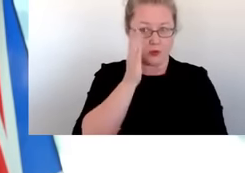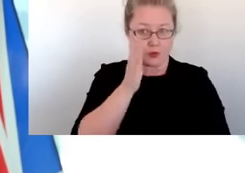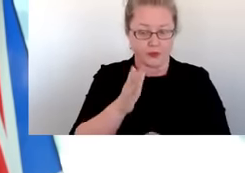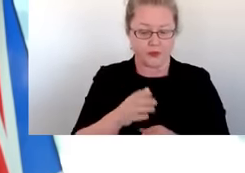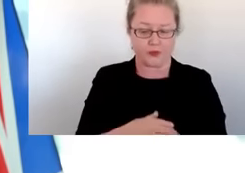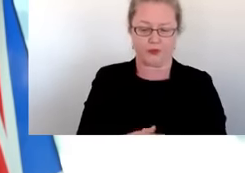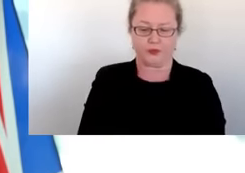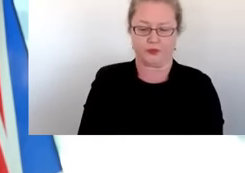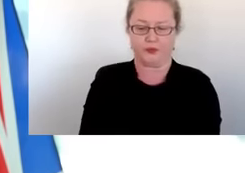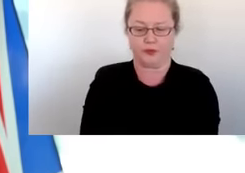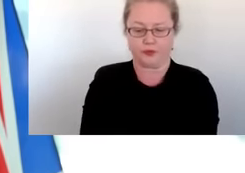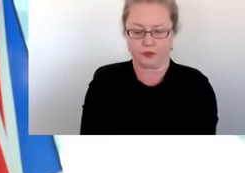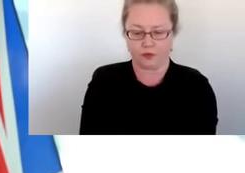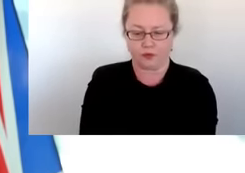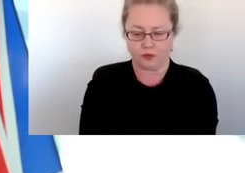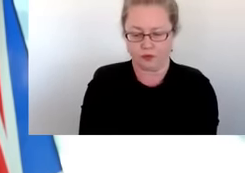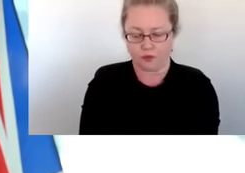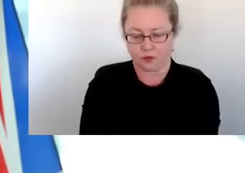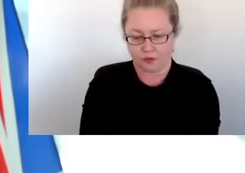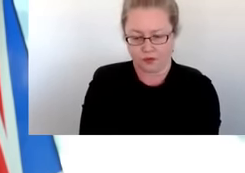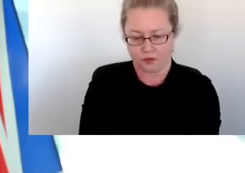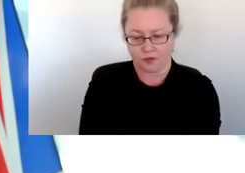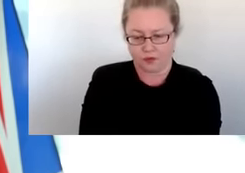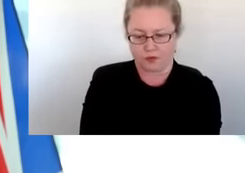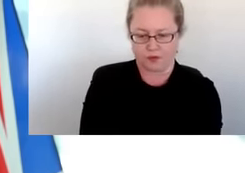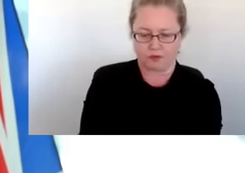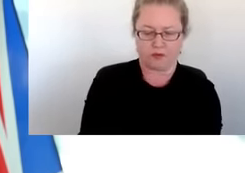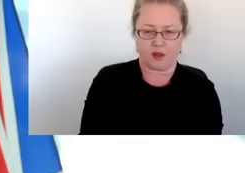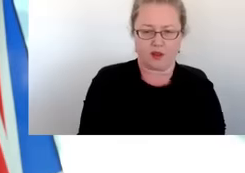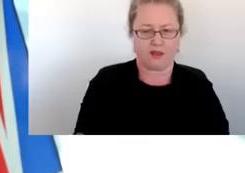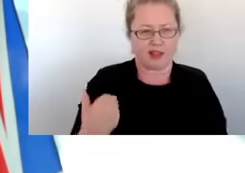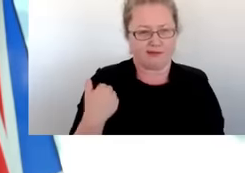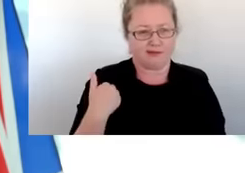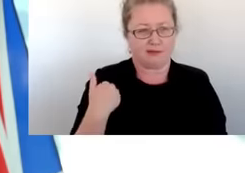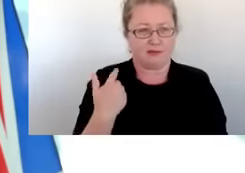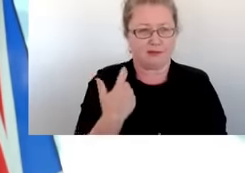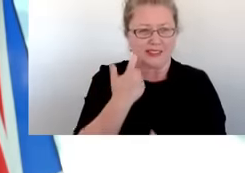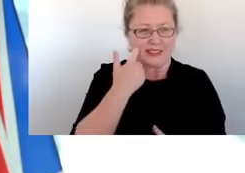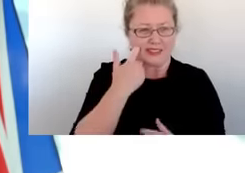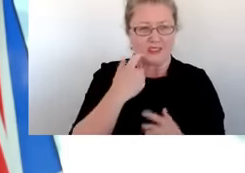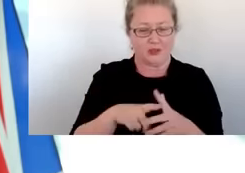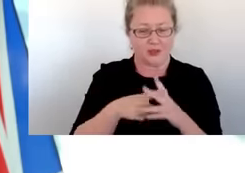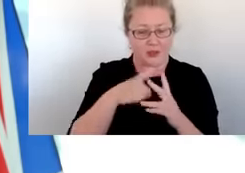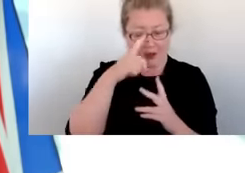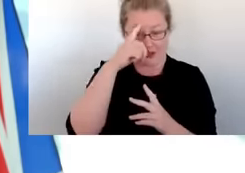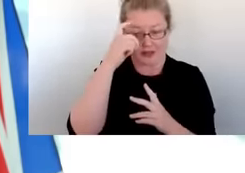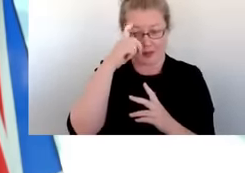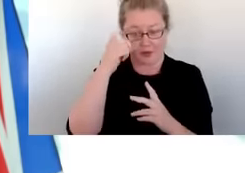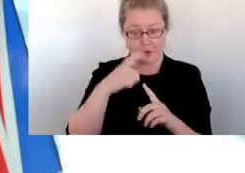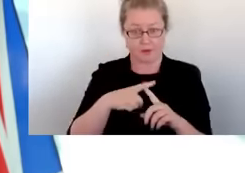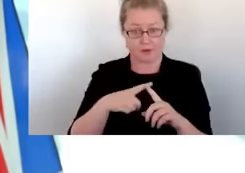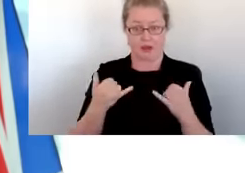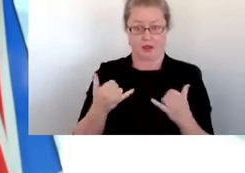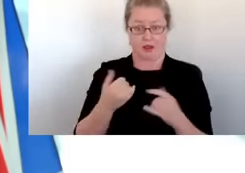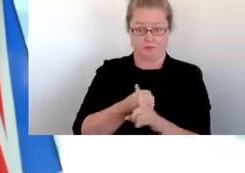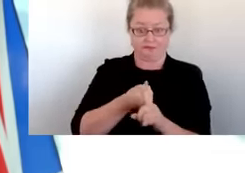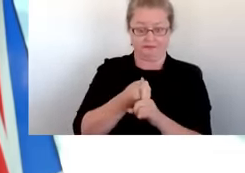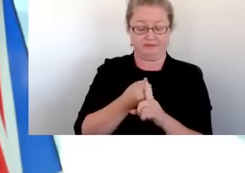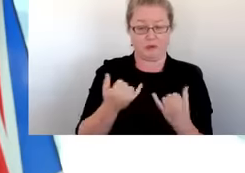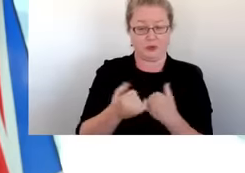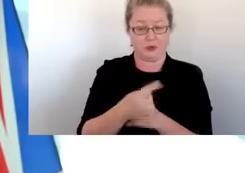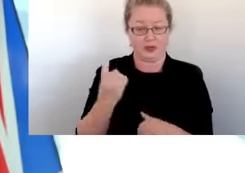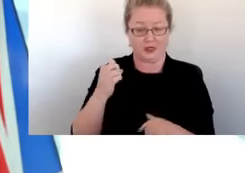safety step in mid-July, when summer was just getting underway, or at least it seemed that way. And with today marking back to school,